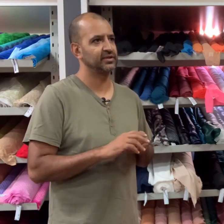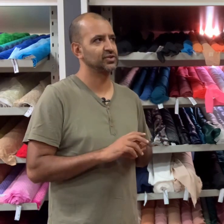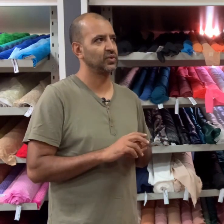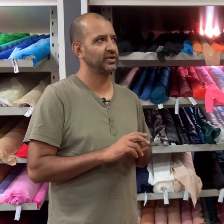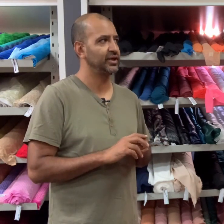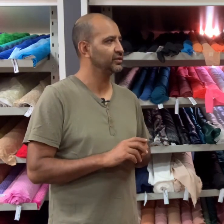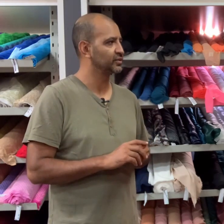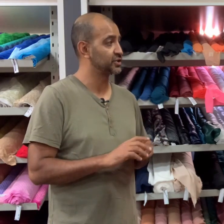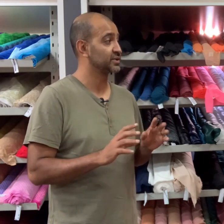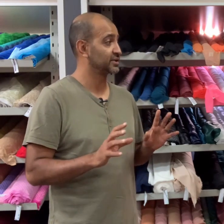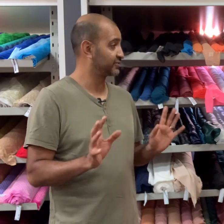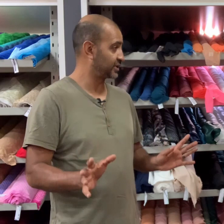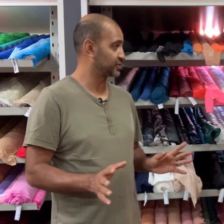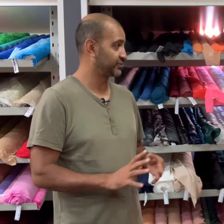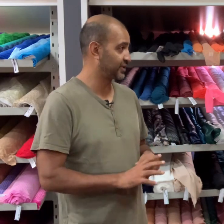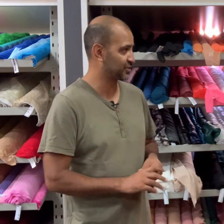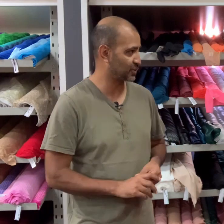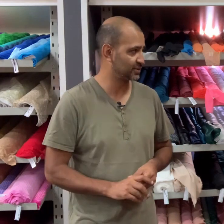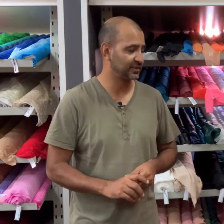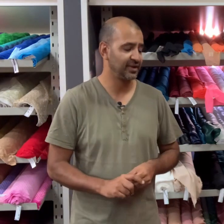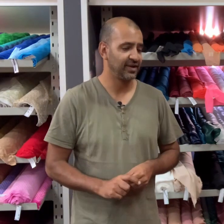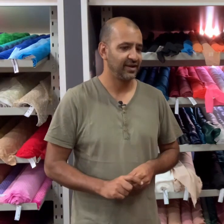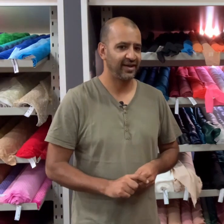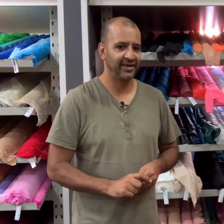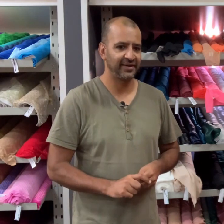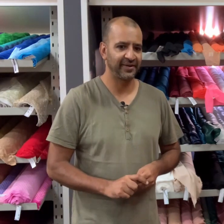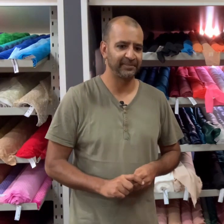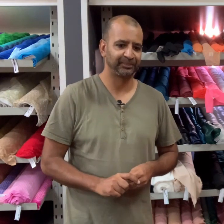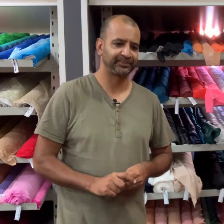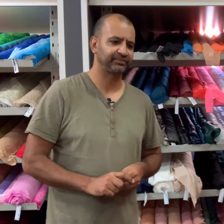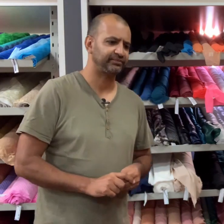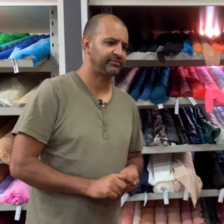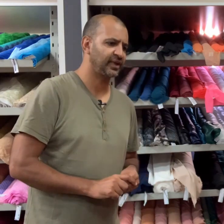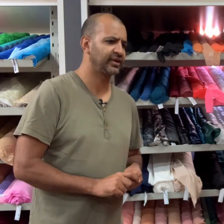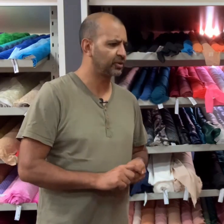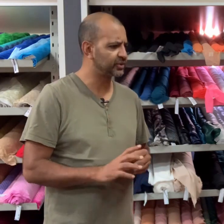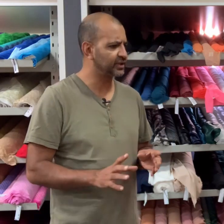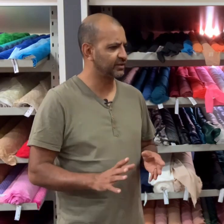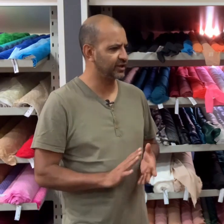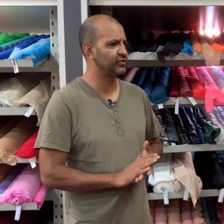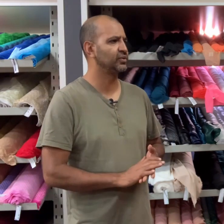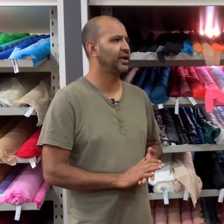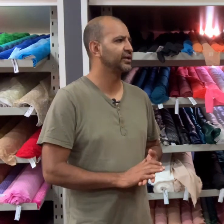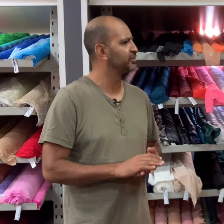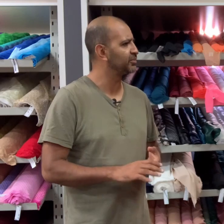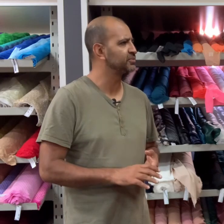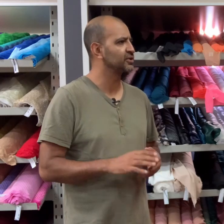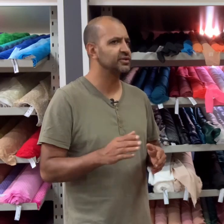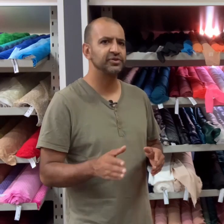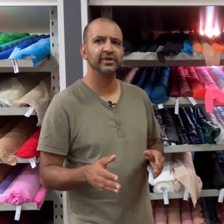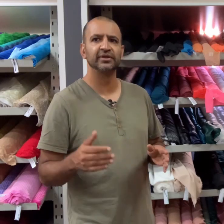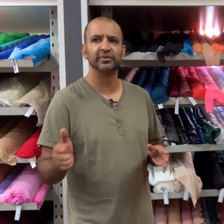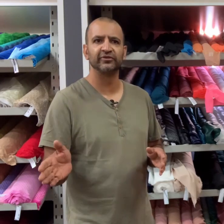they had a store there, which was then the video store. And they operated there for a while, and my